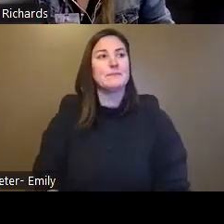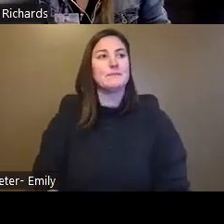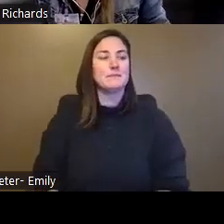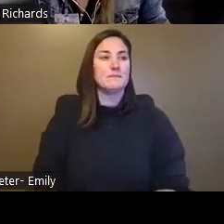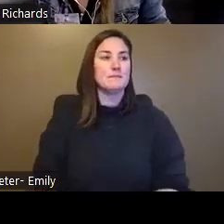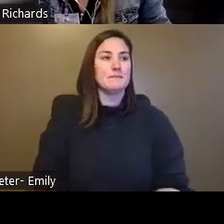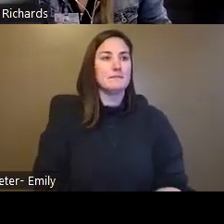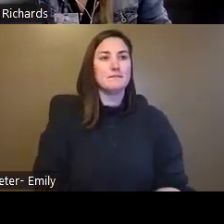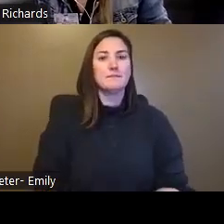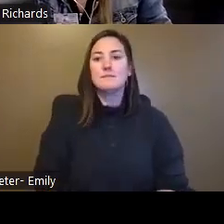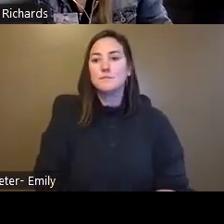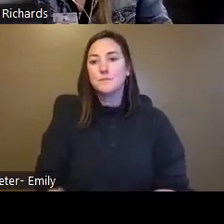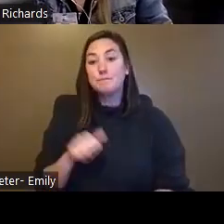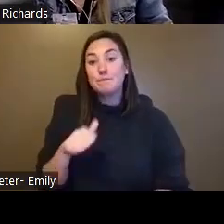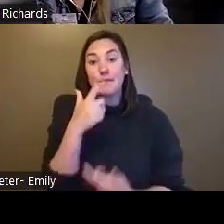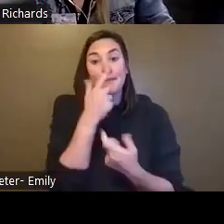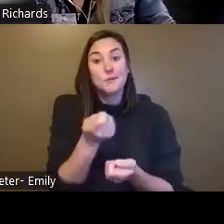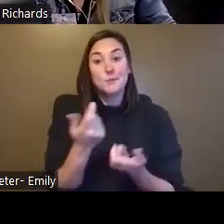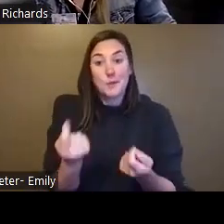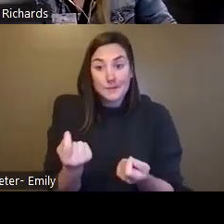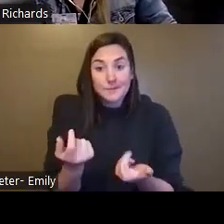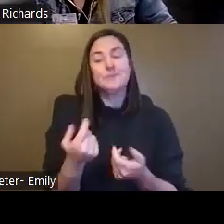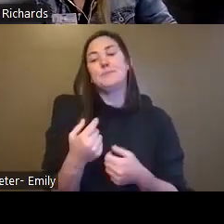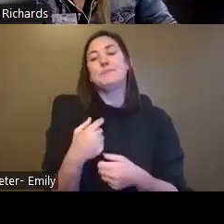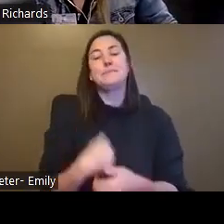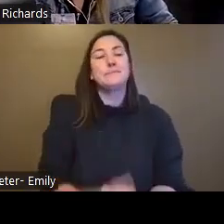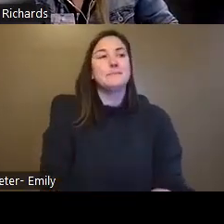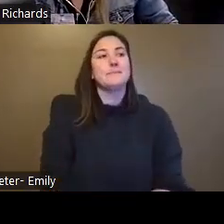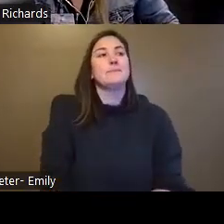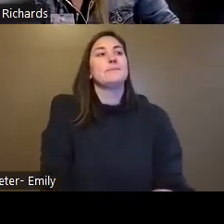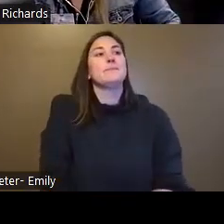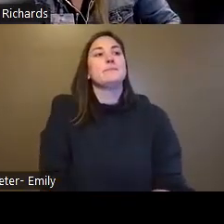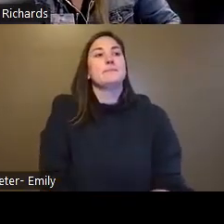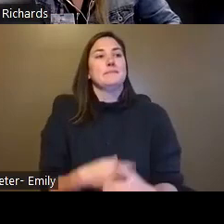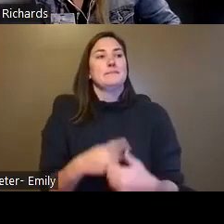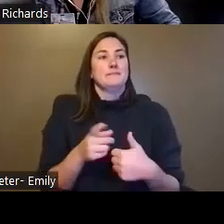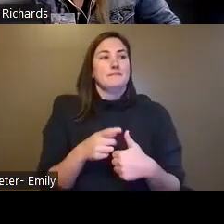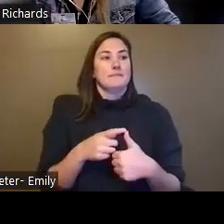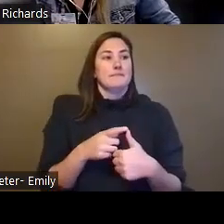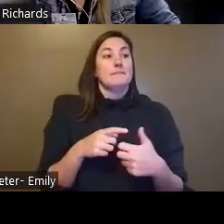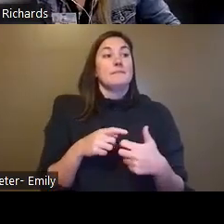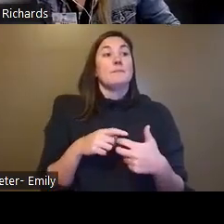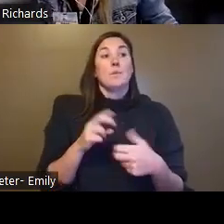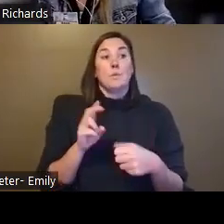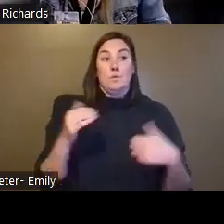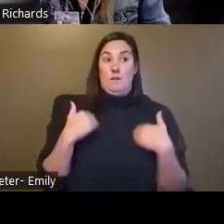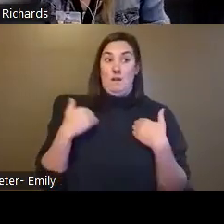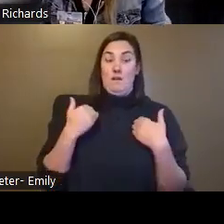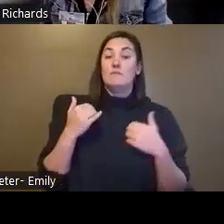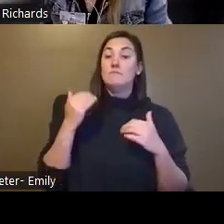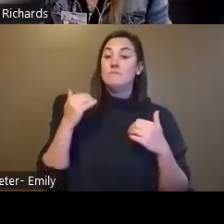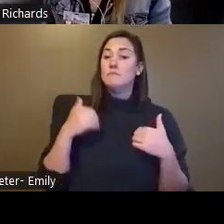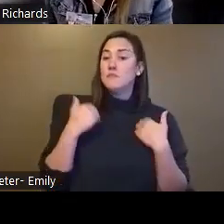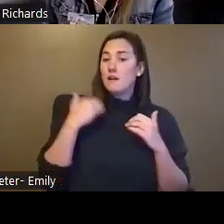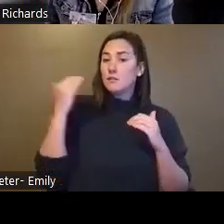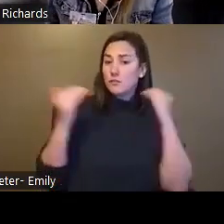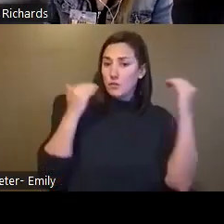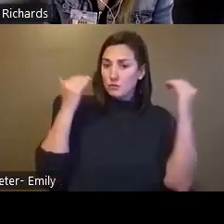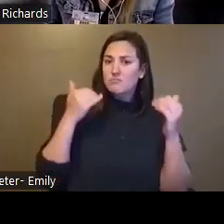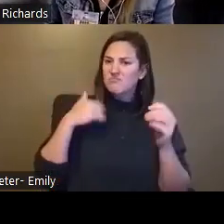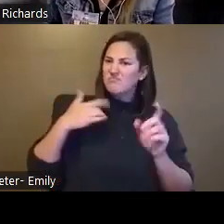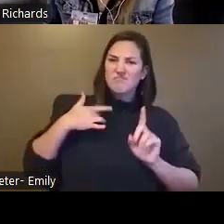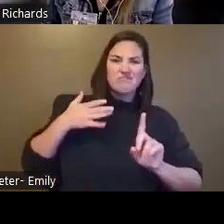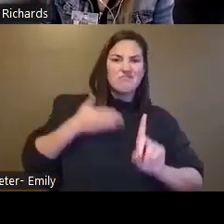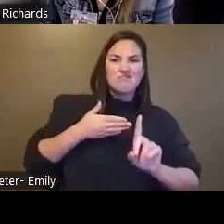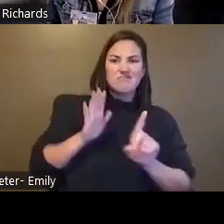A couple of interesting facts I thought I would share. Youth and young adults are primary users of e-cigarettes,